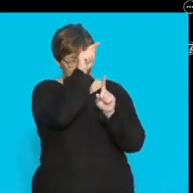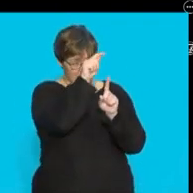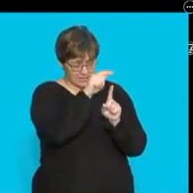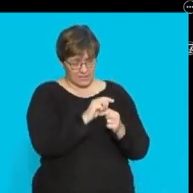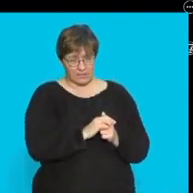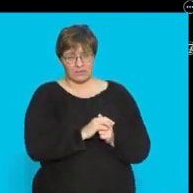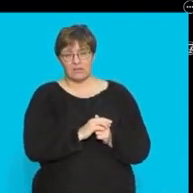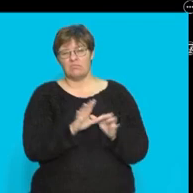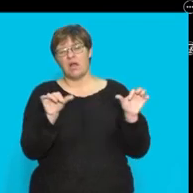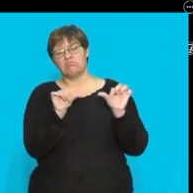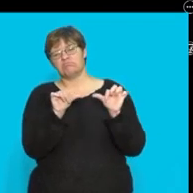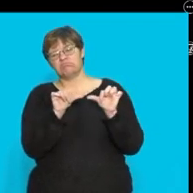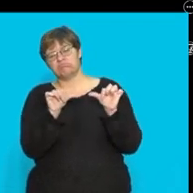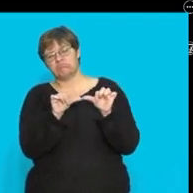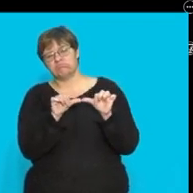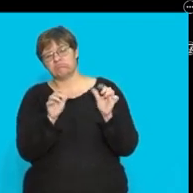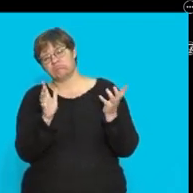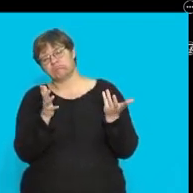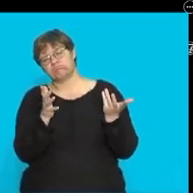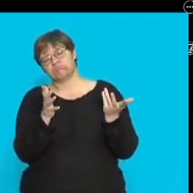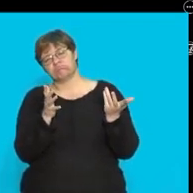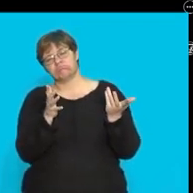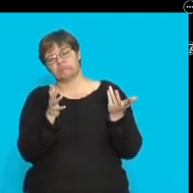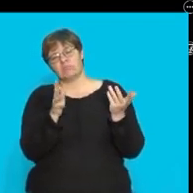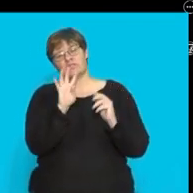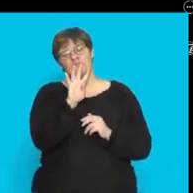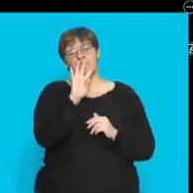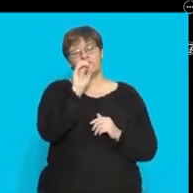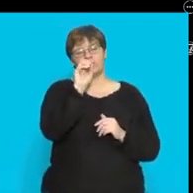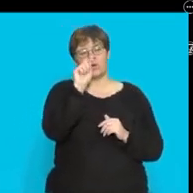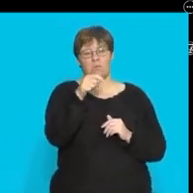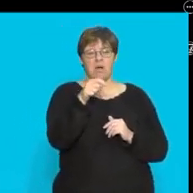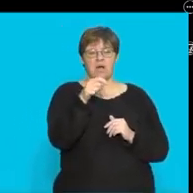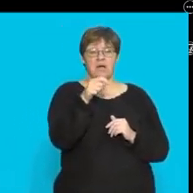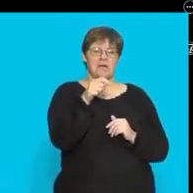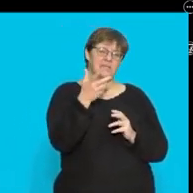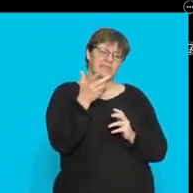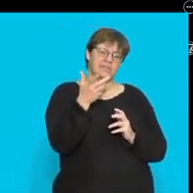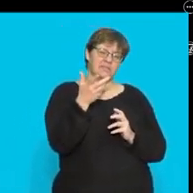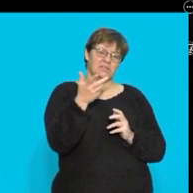me, you're approximately, if I look, it's probably around about